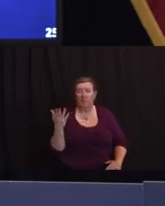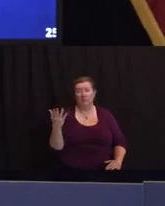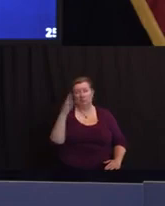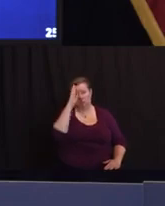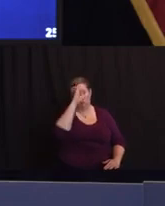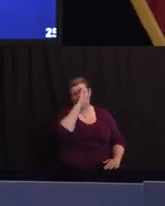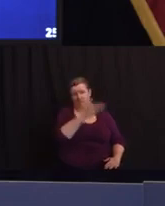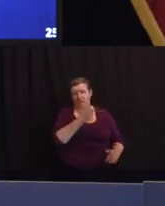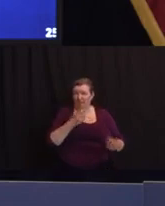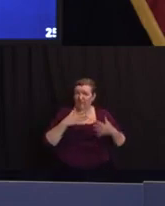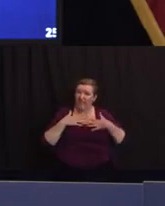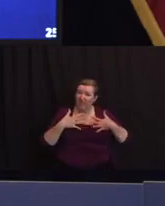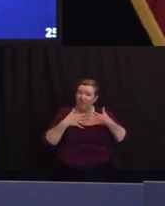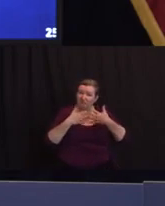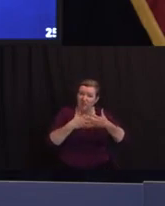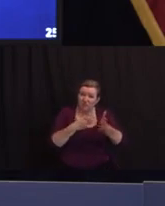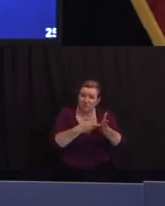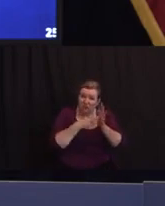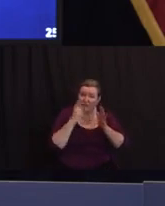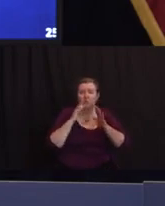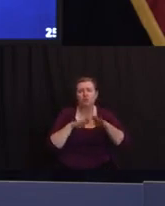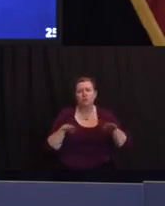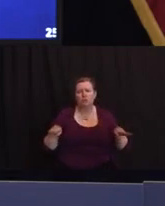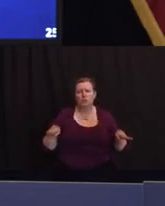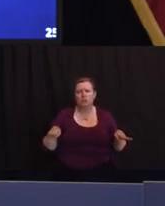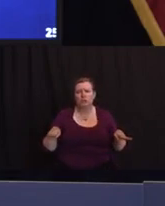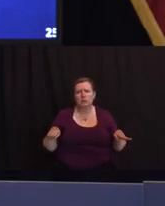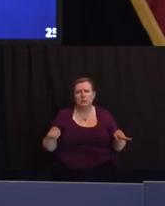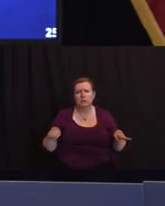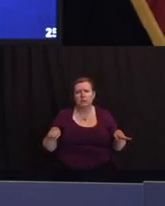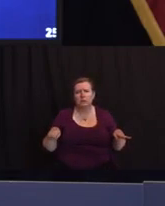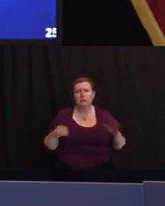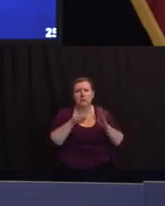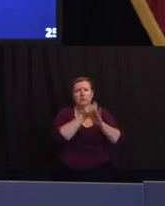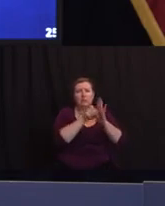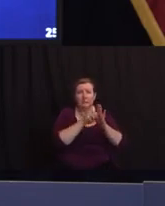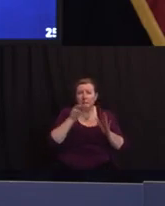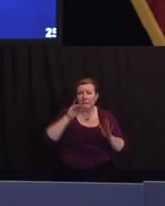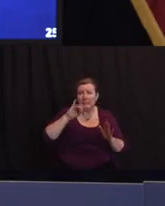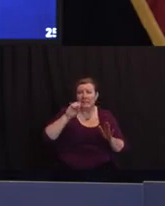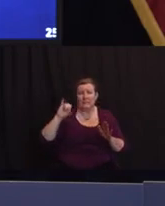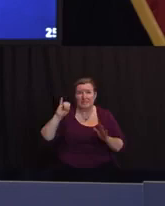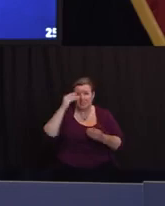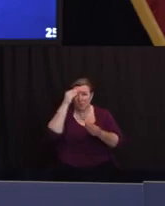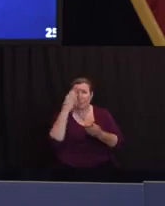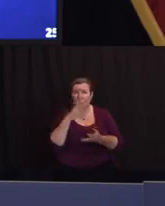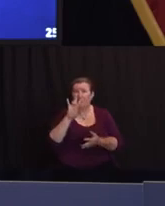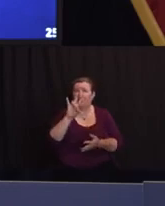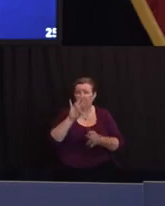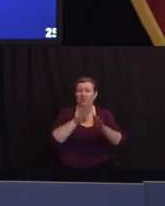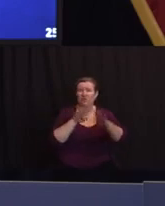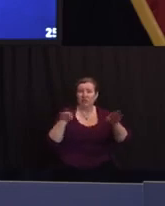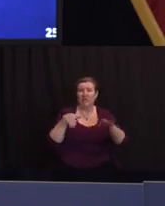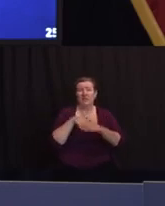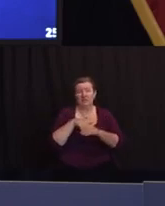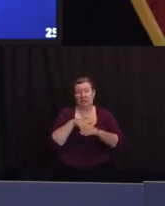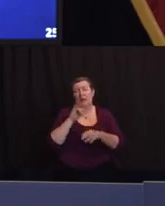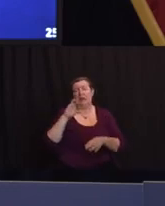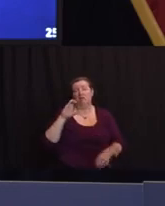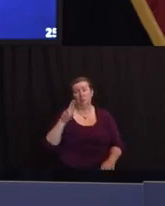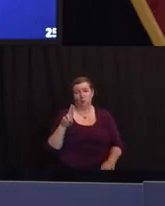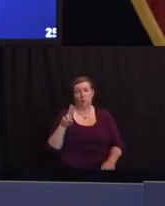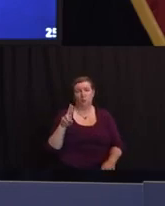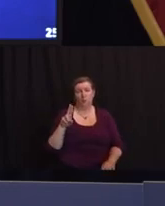of ventilators. Mississippi reports 7 children in ICU right now, and 2 are on